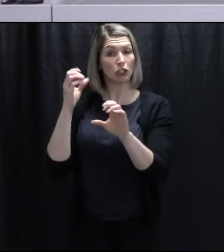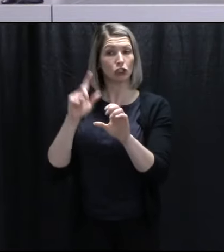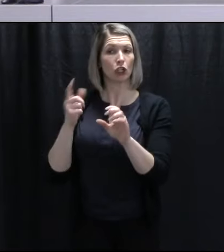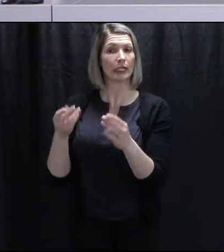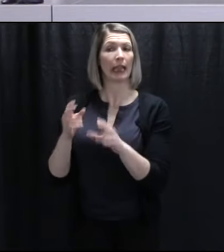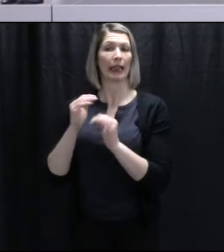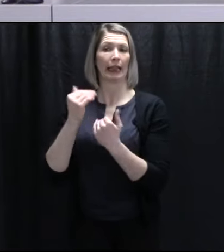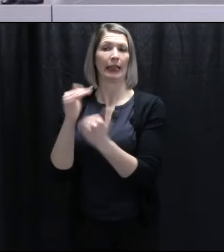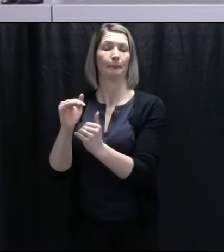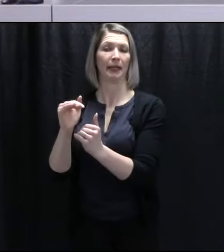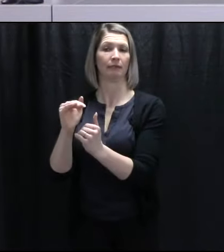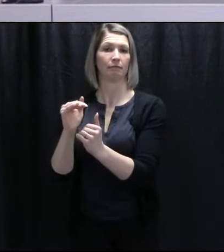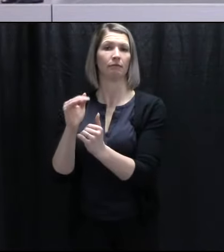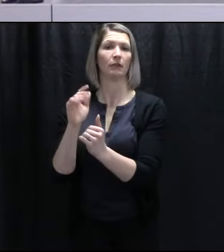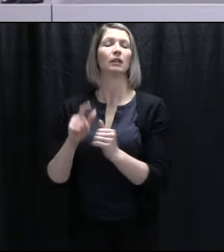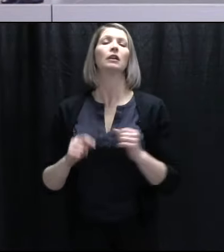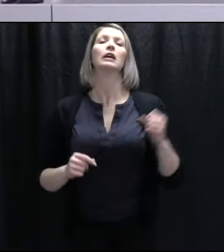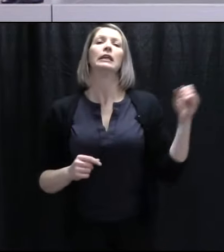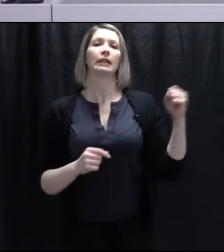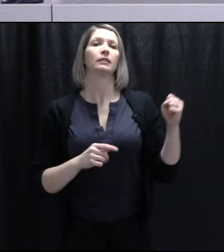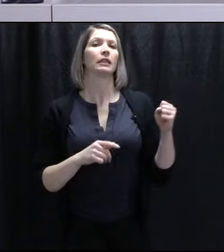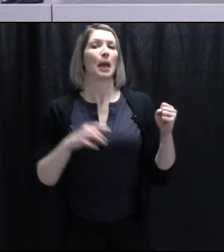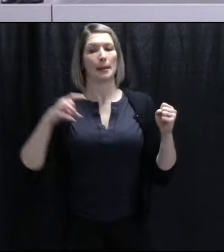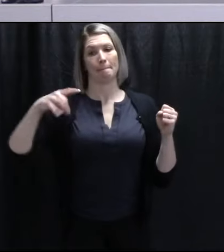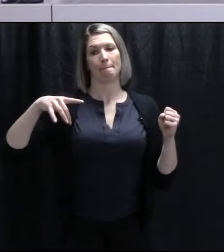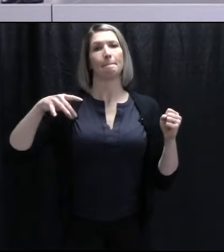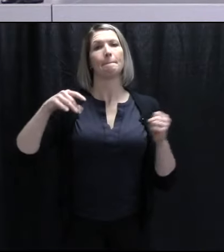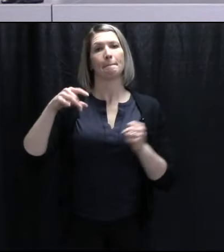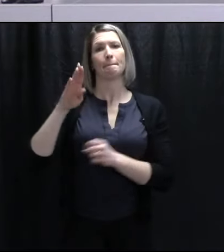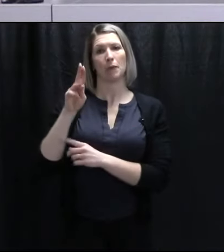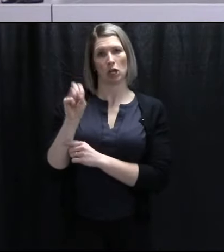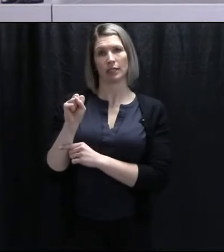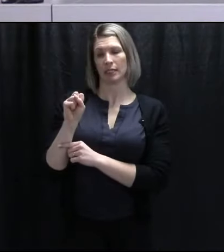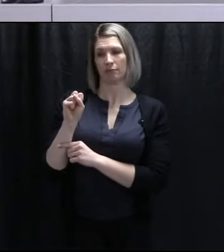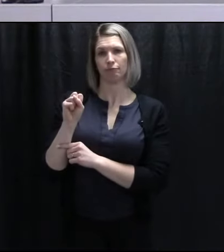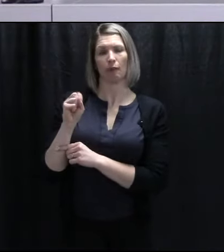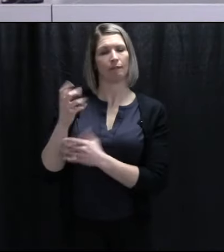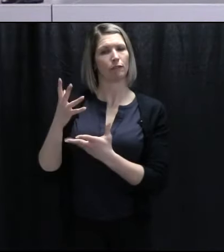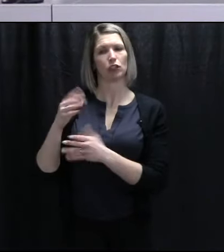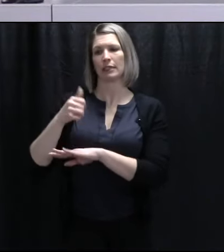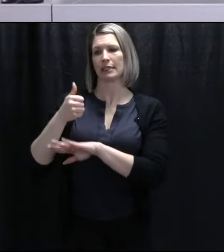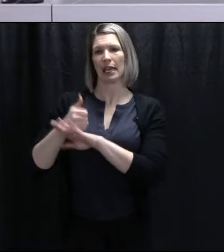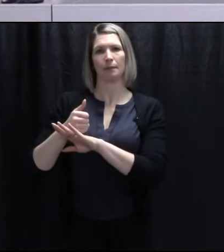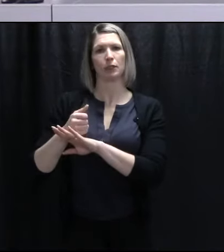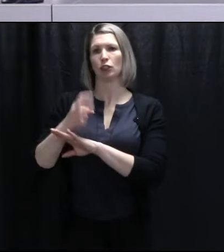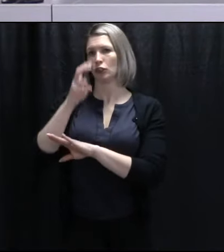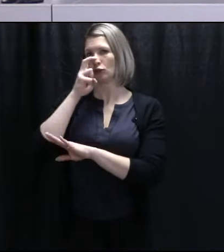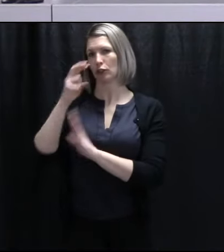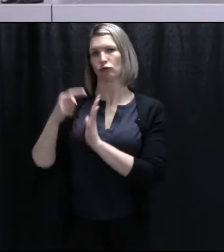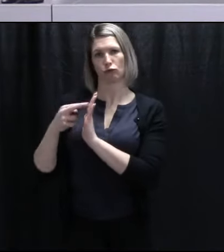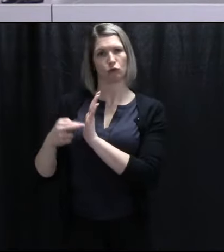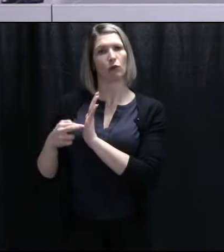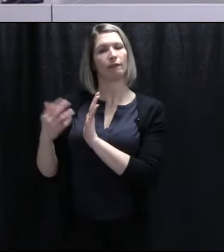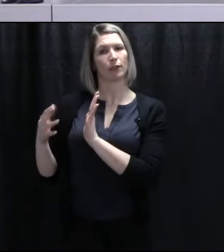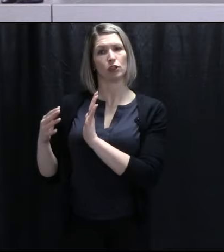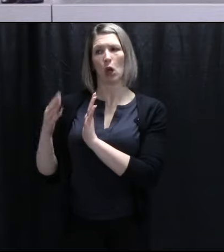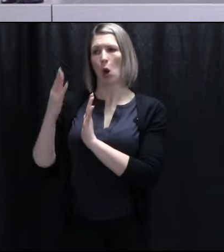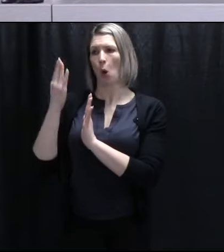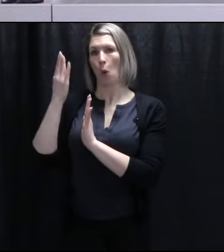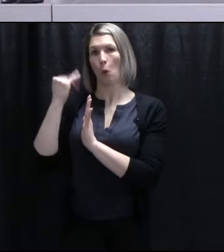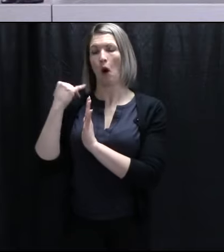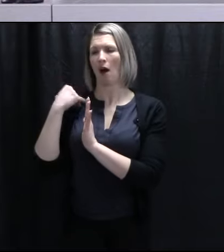Certainly, public transit services have put measures in place to reduce risk. Right now, it's my understanding they're limiting